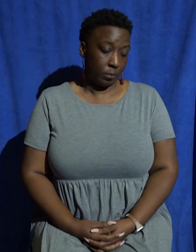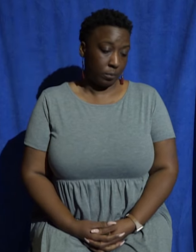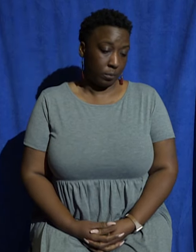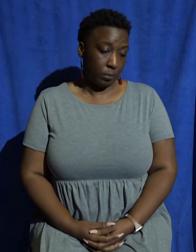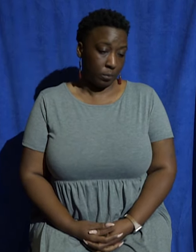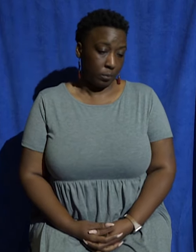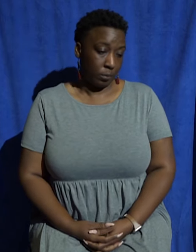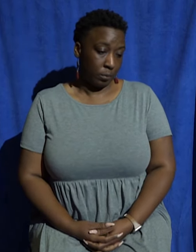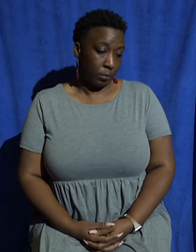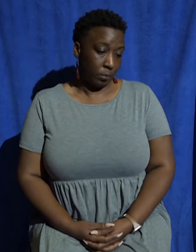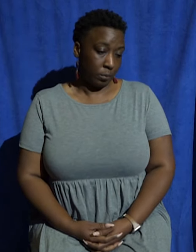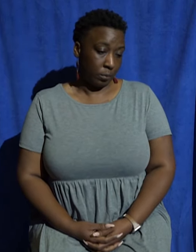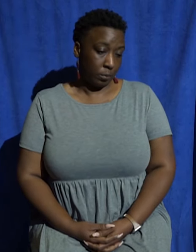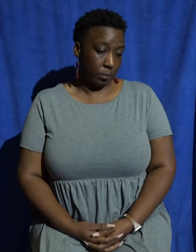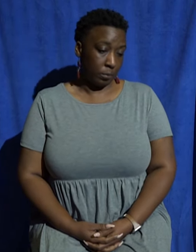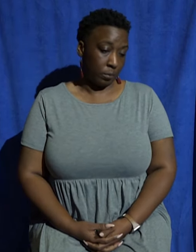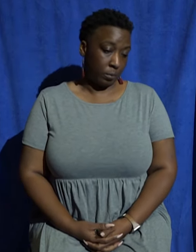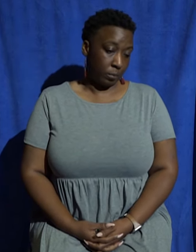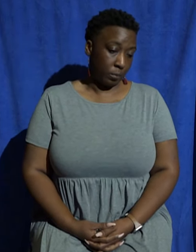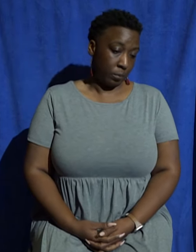Thank you.